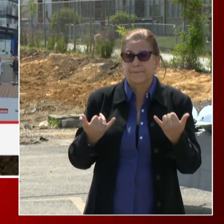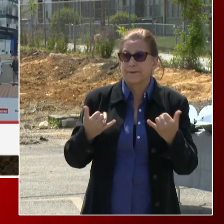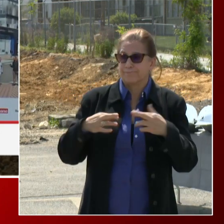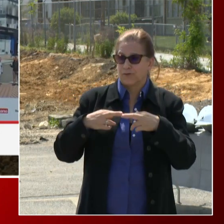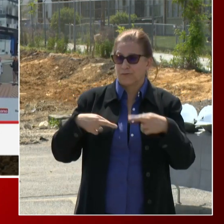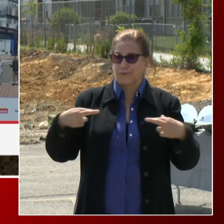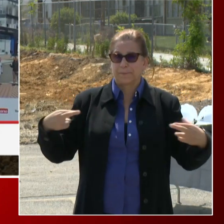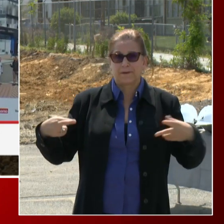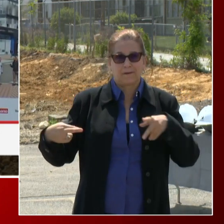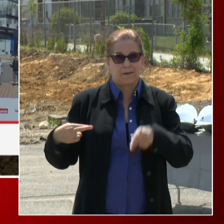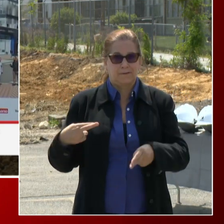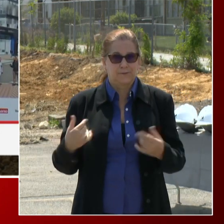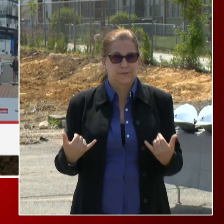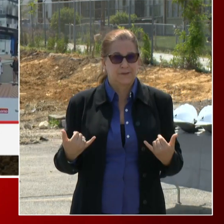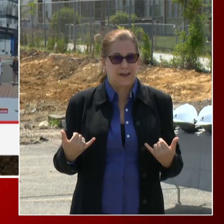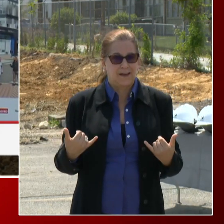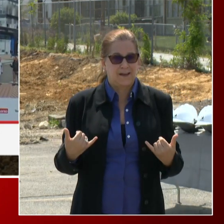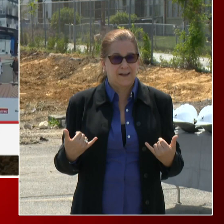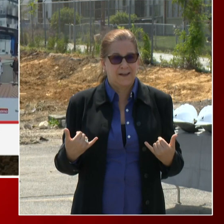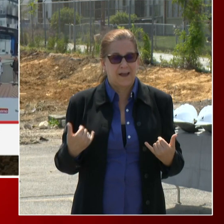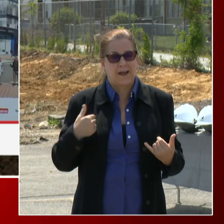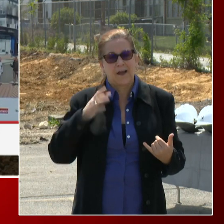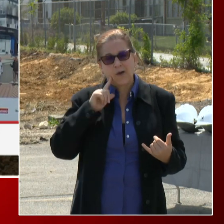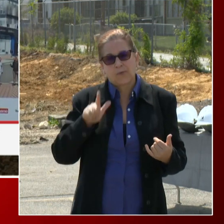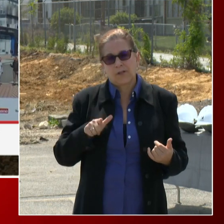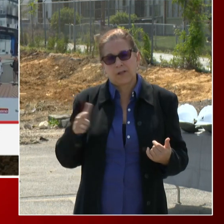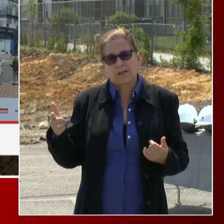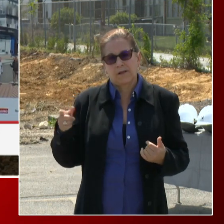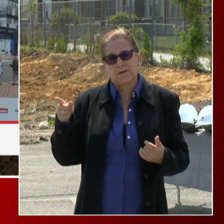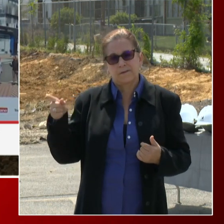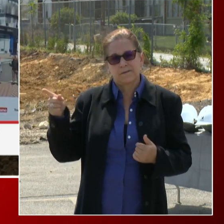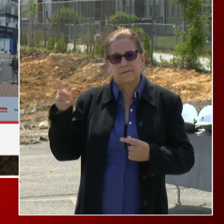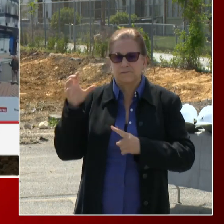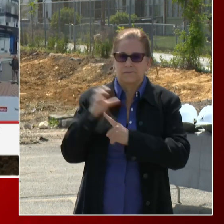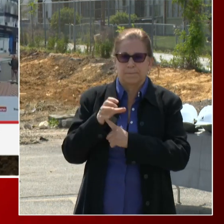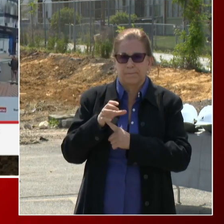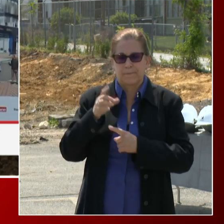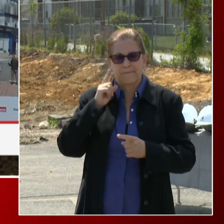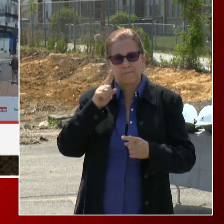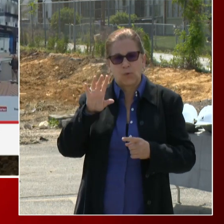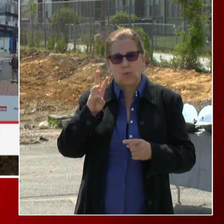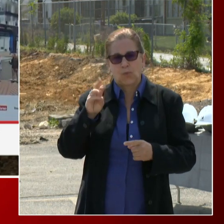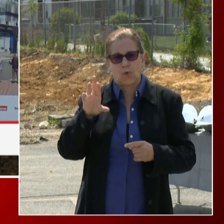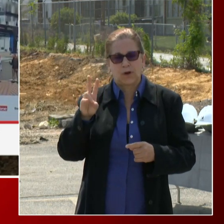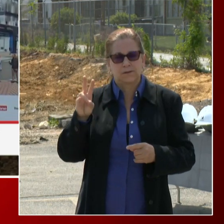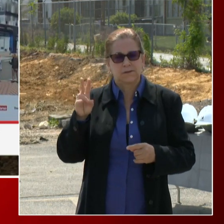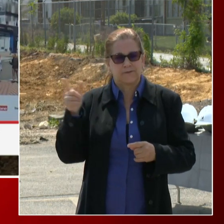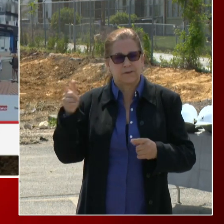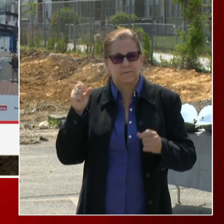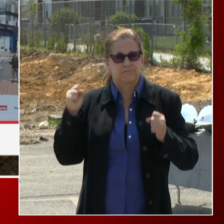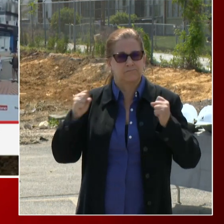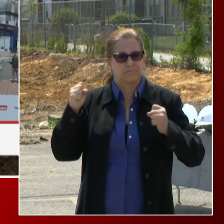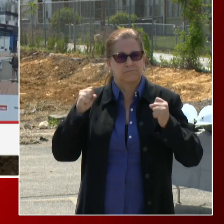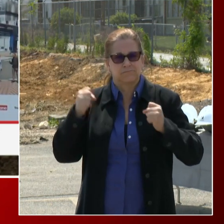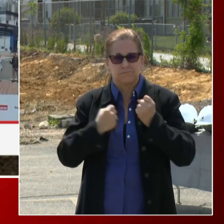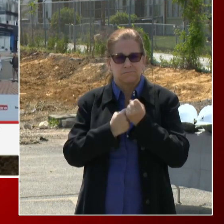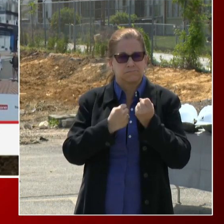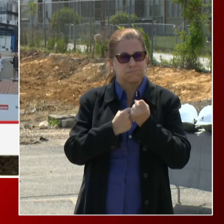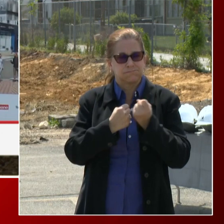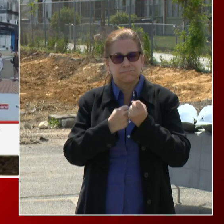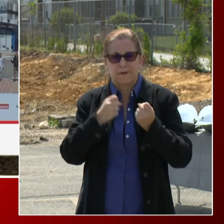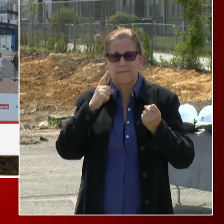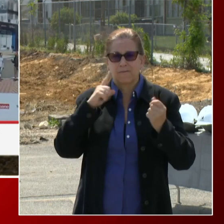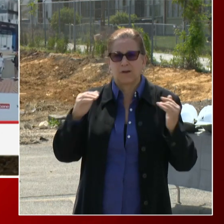want to turn it over to the champion for Ward 7 and for this new Northeast